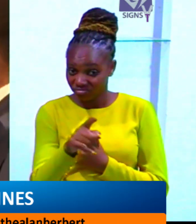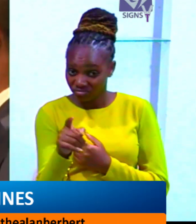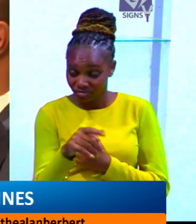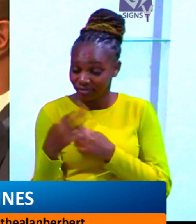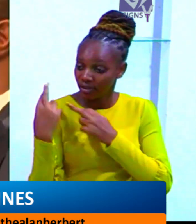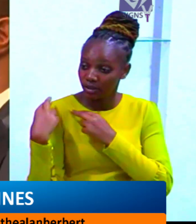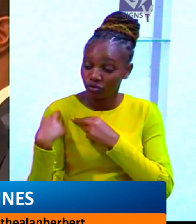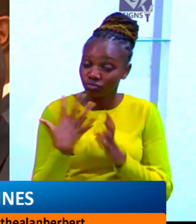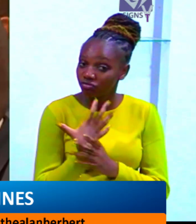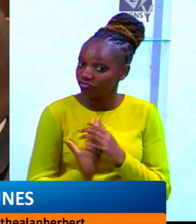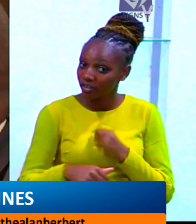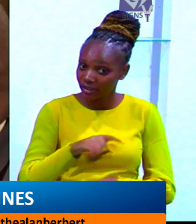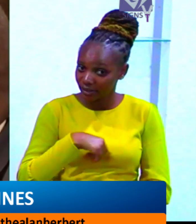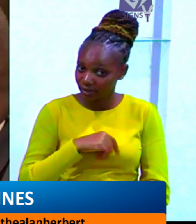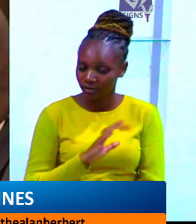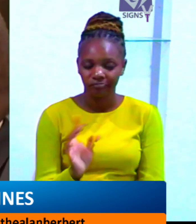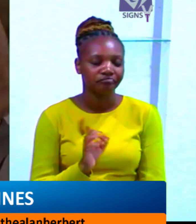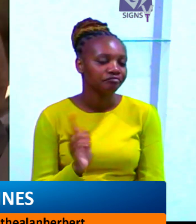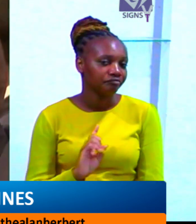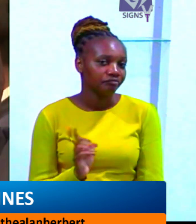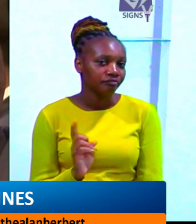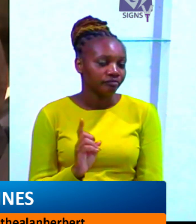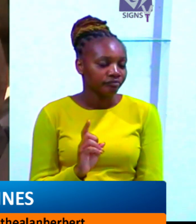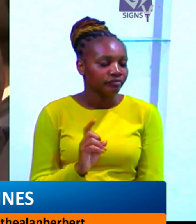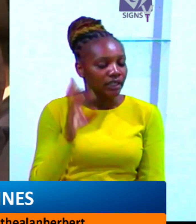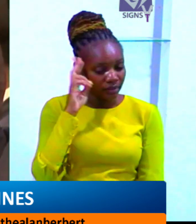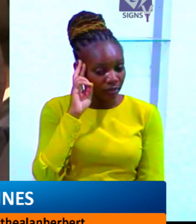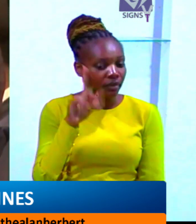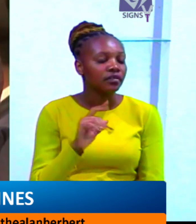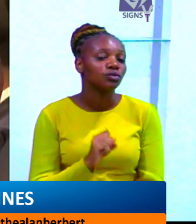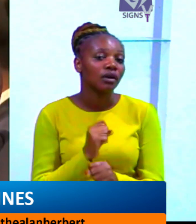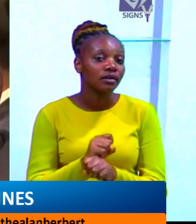frustrating the good work by the government.